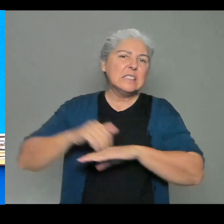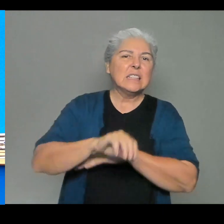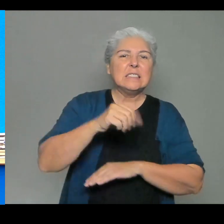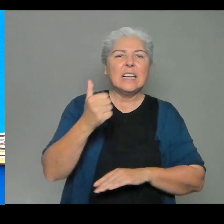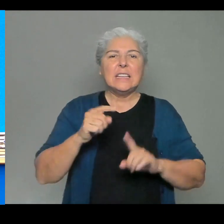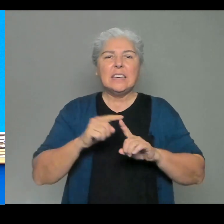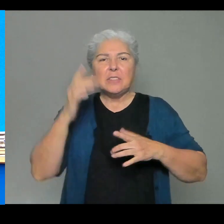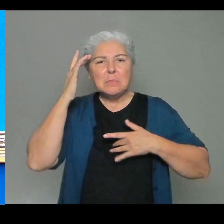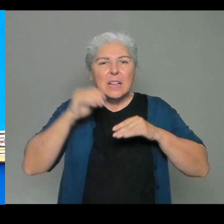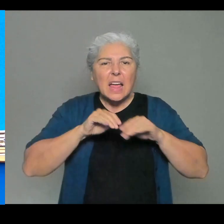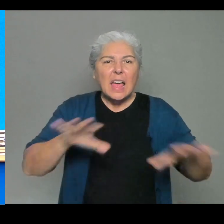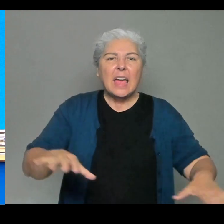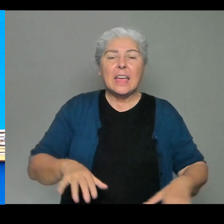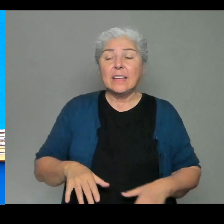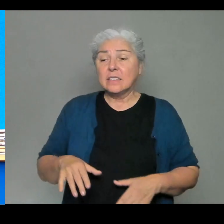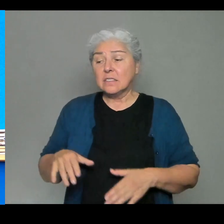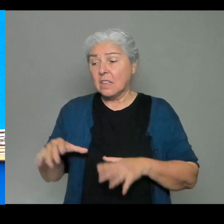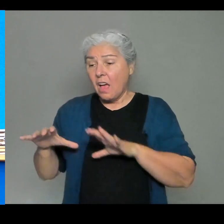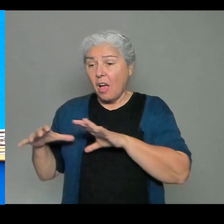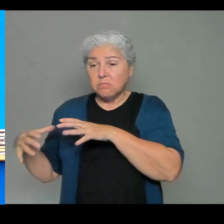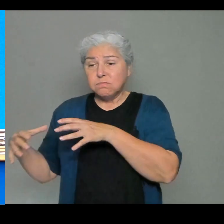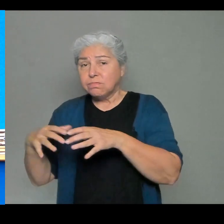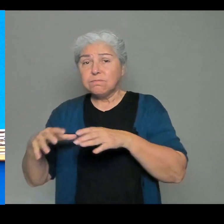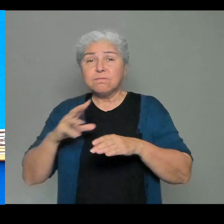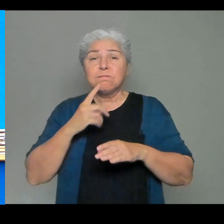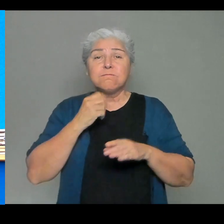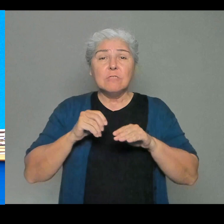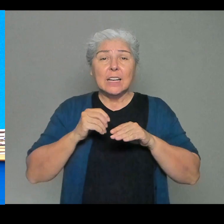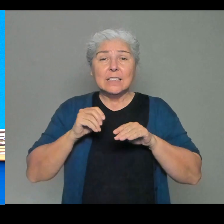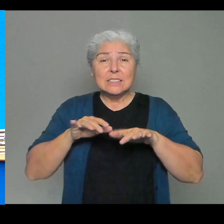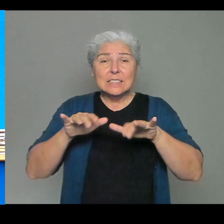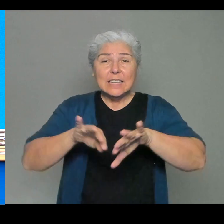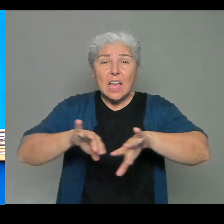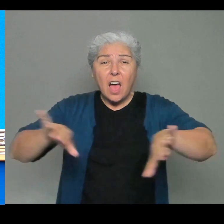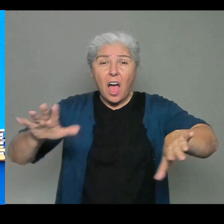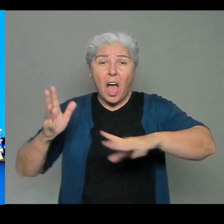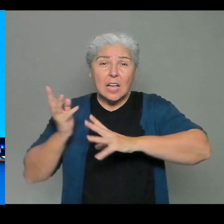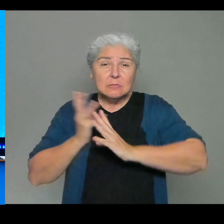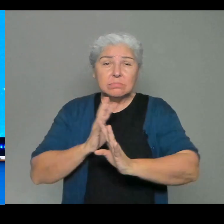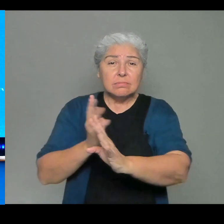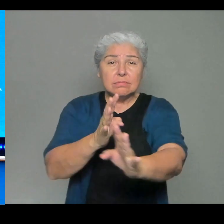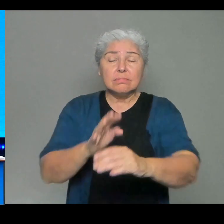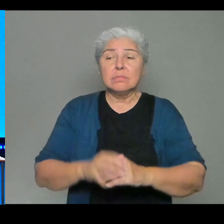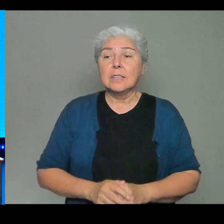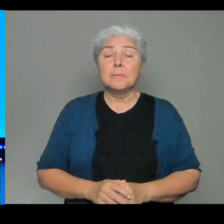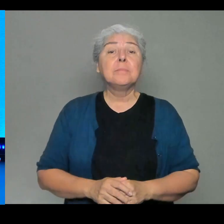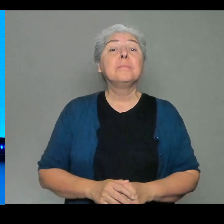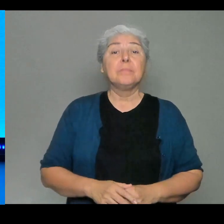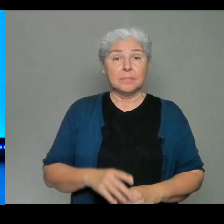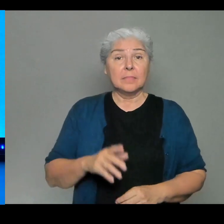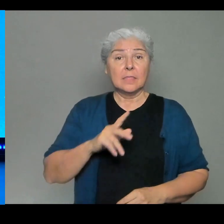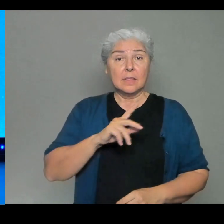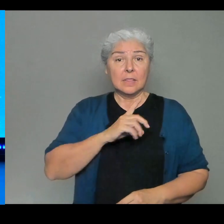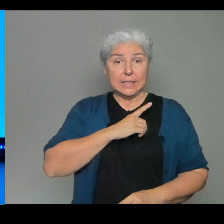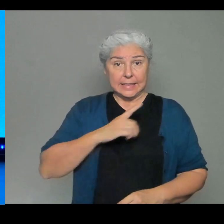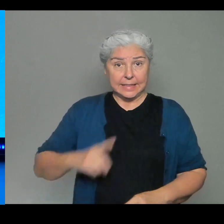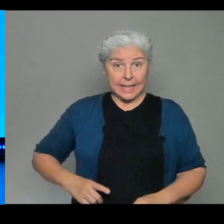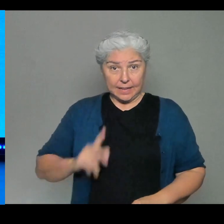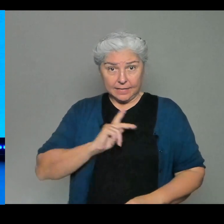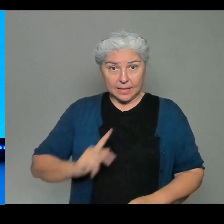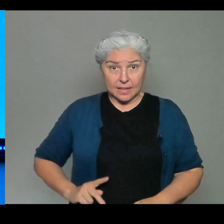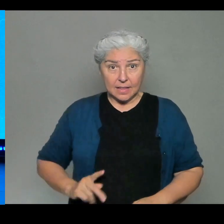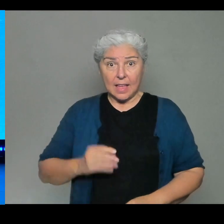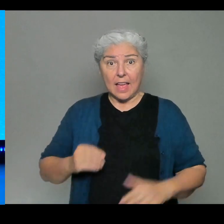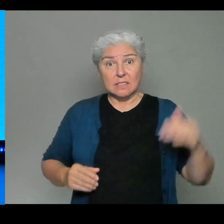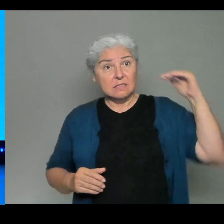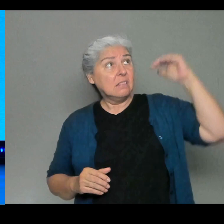10 plagues. He opens the Red Sea. They walk around. Miracles. David and Goliath. David is another story. One little kid against a